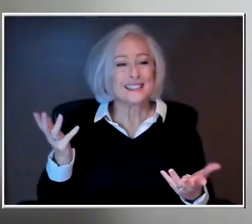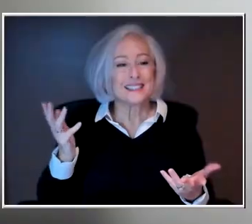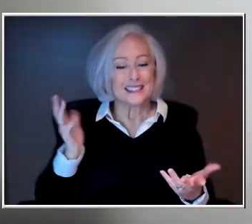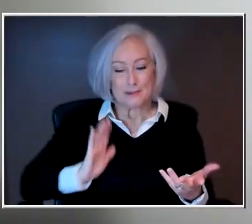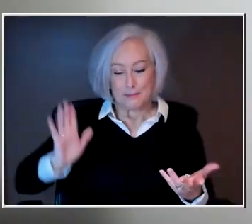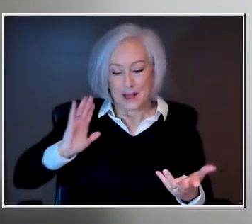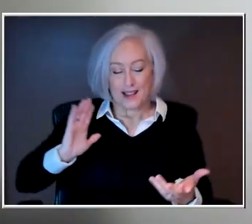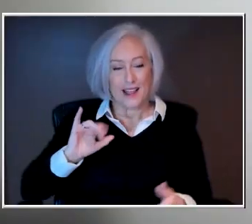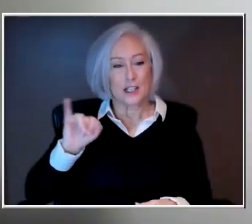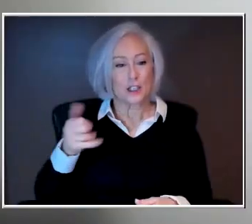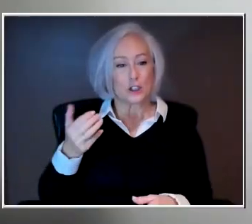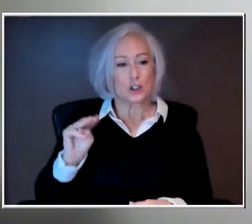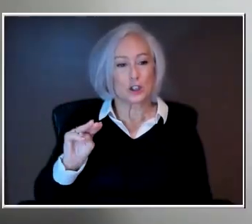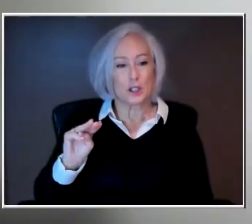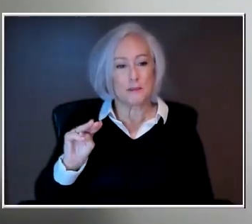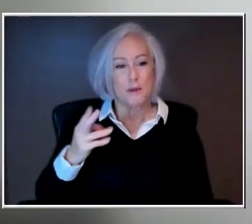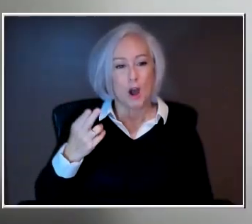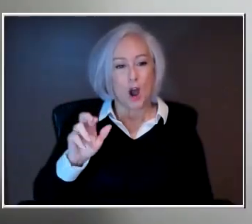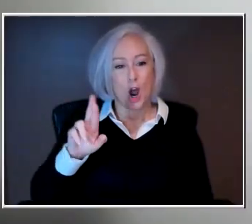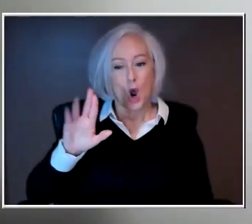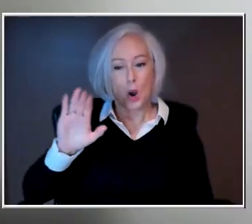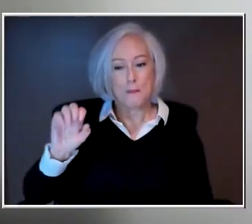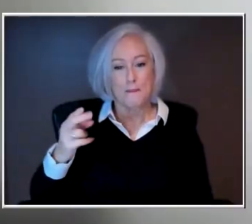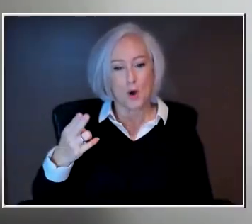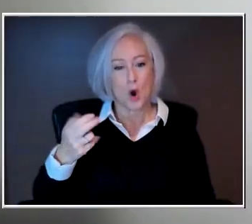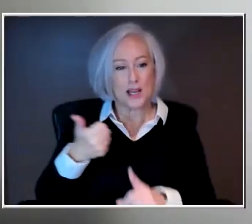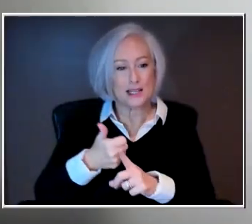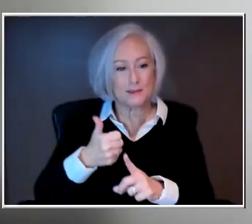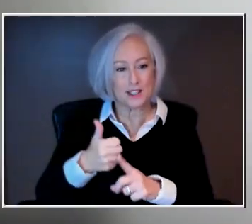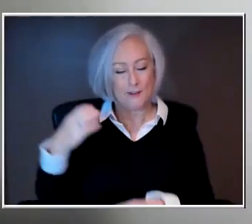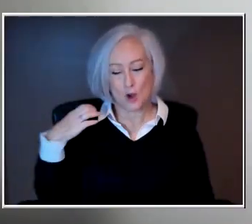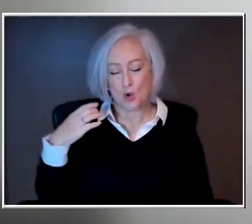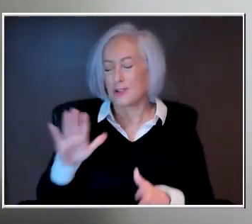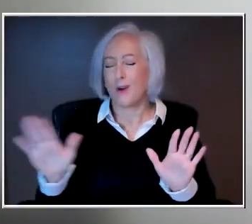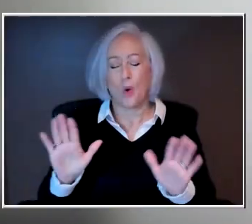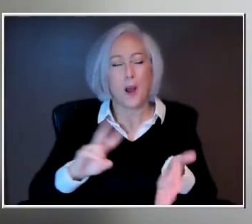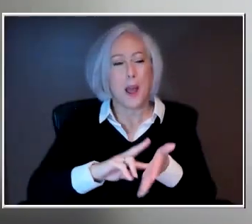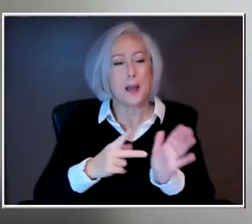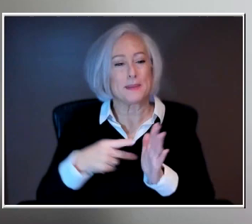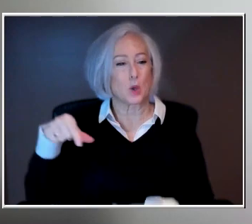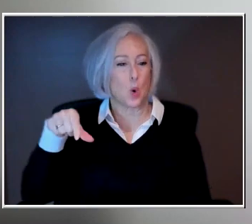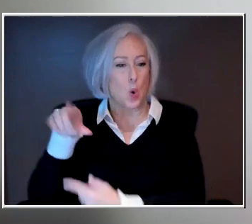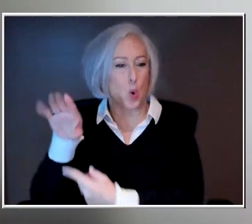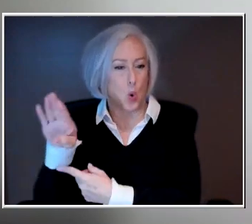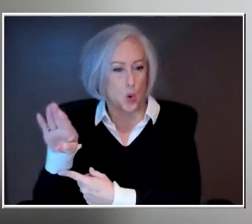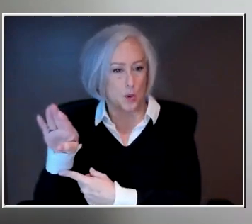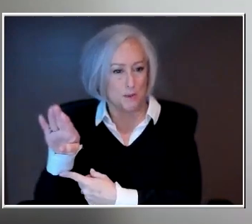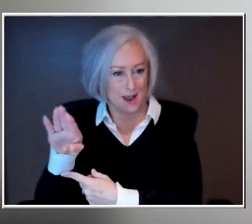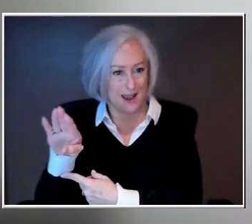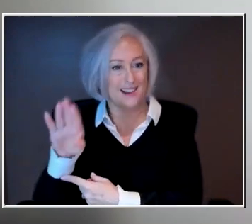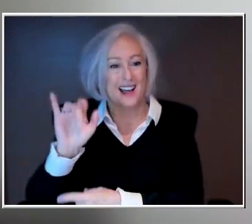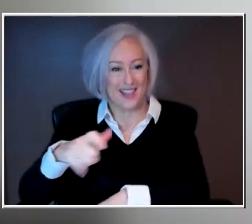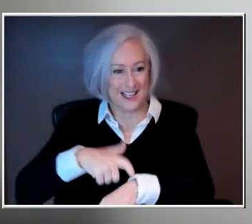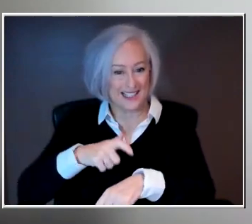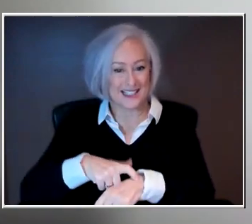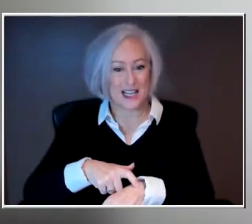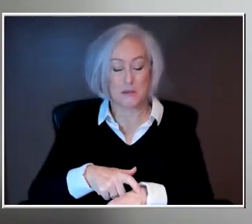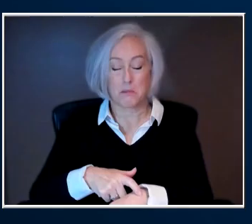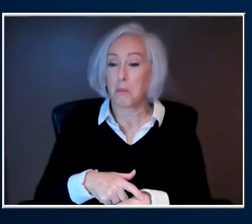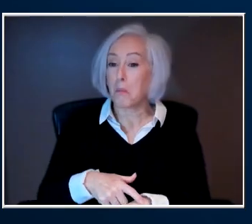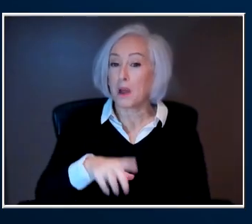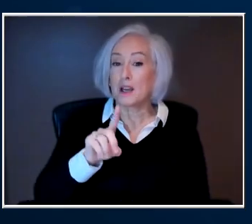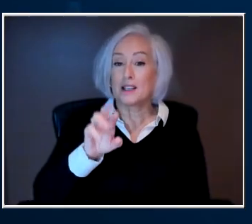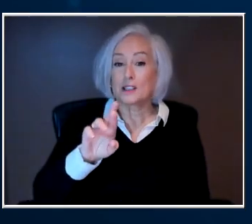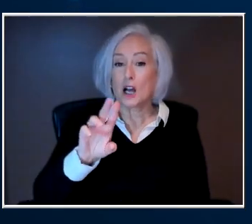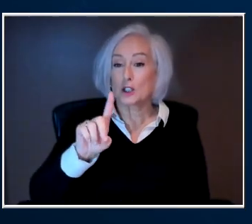was the coach. Well, I'm sorry, the quarterback of the Colts. Yeah? Okay. Yeah. Maybe Darsh knows. Let's see if Dr.